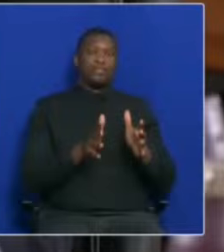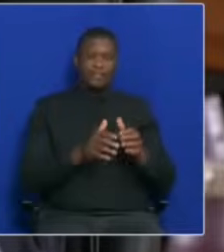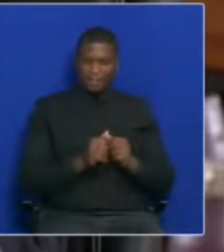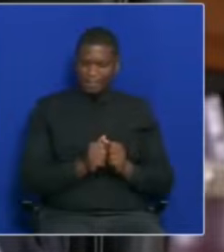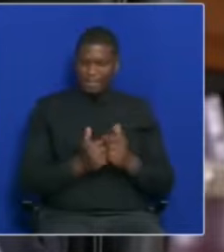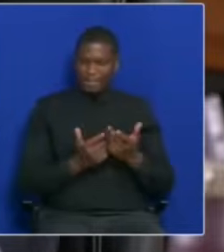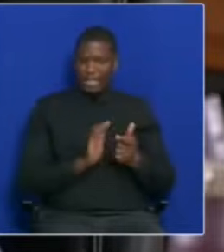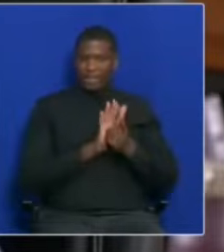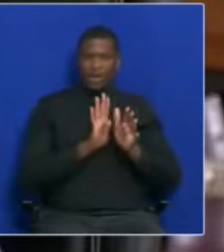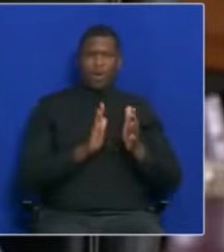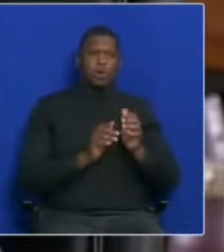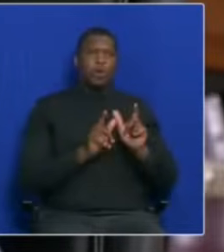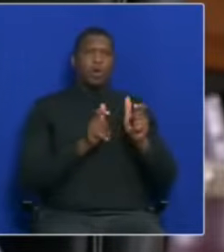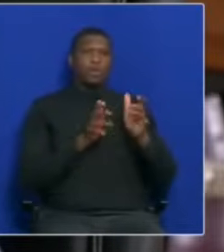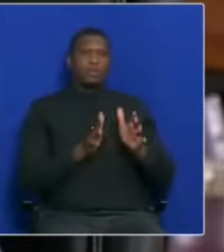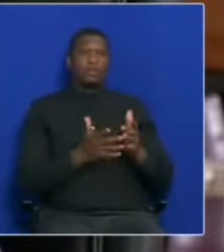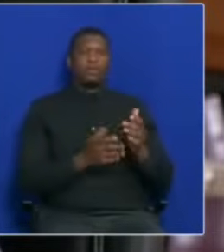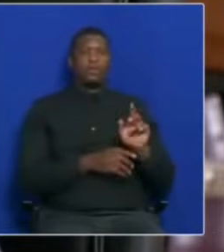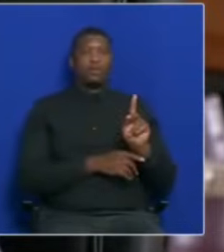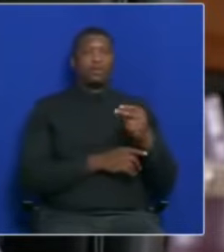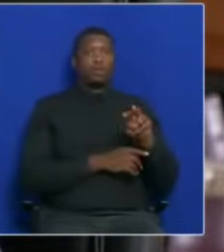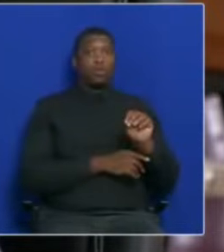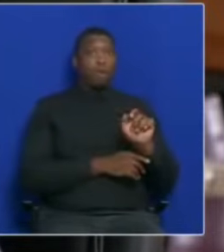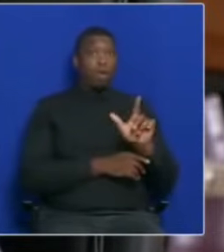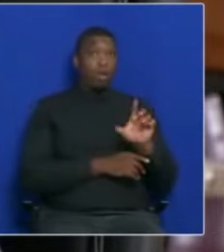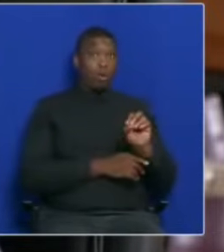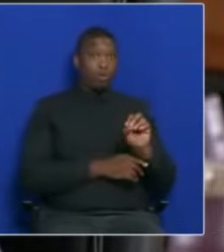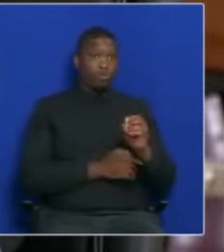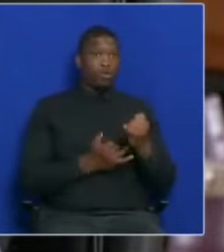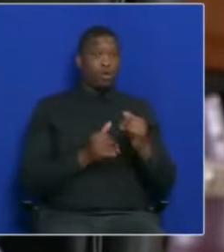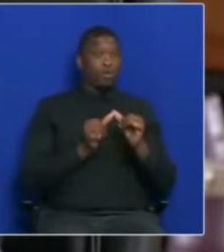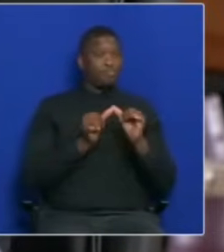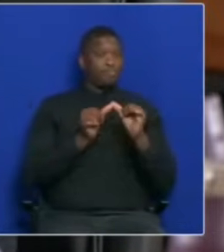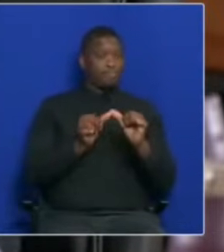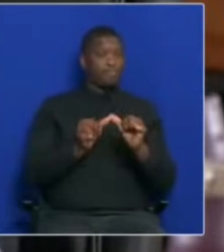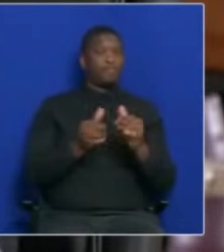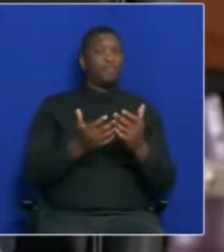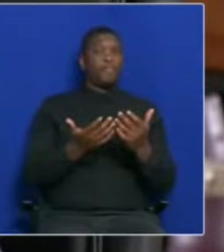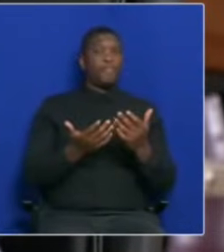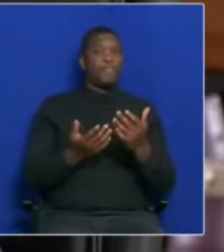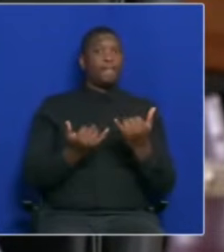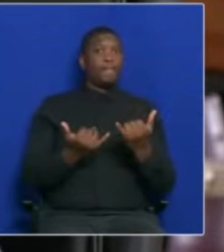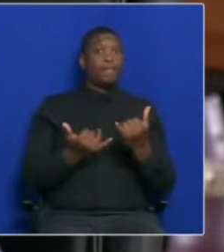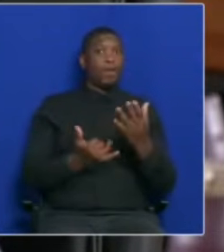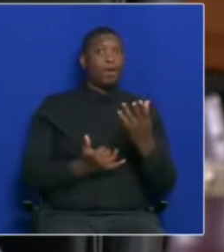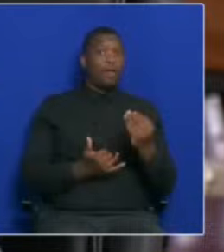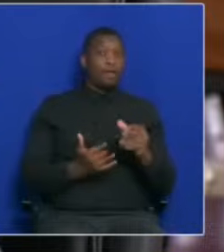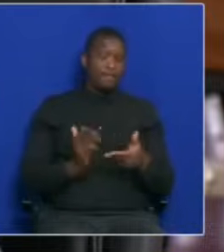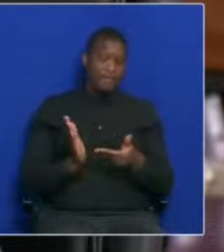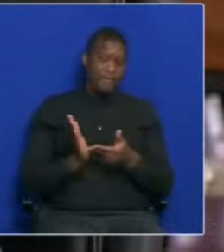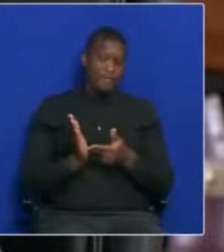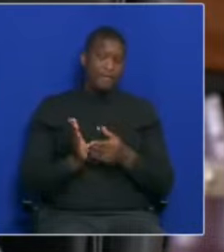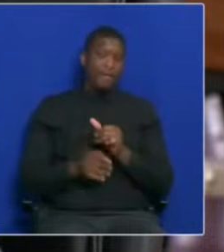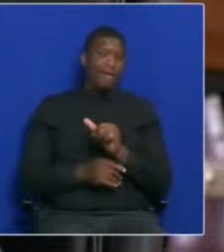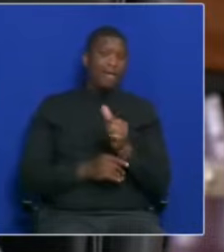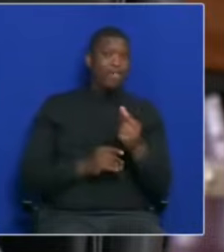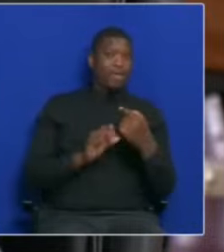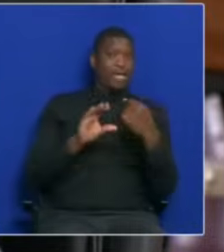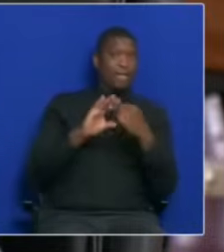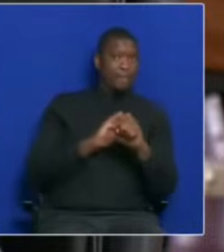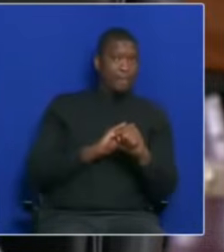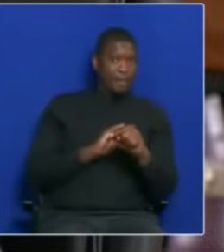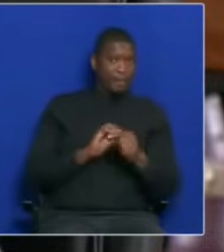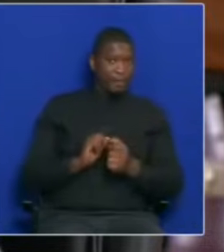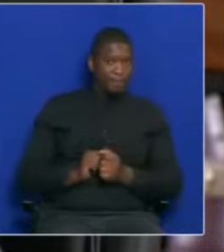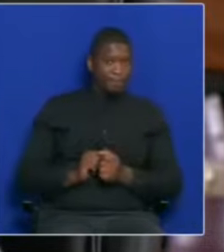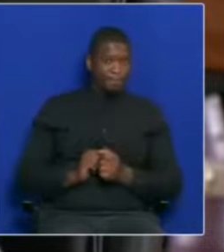Kumalo. We can then just continue with those. There's then another email that is